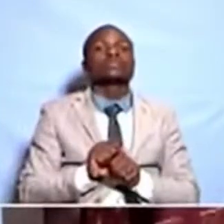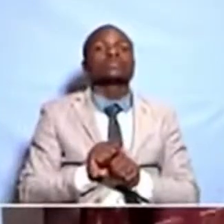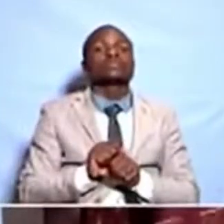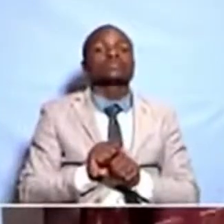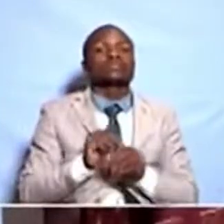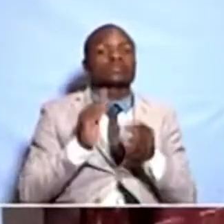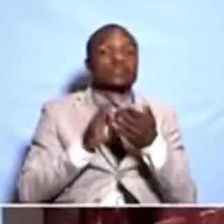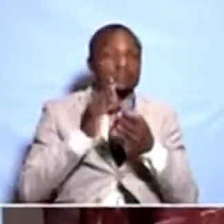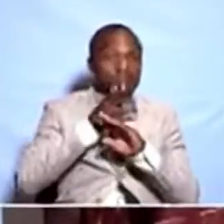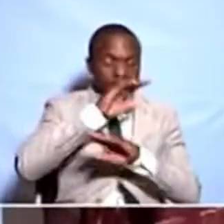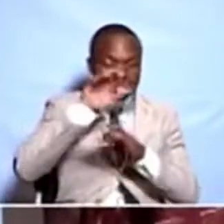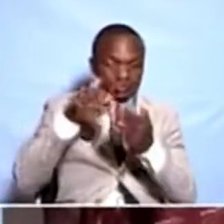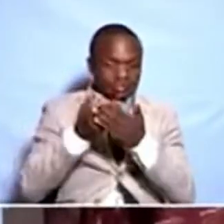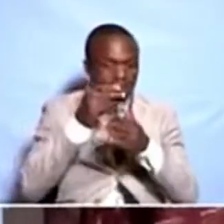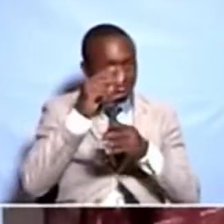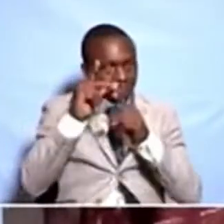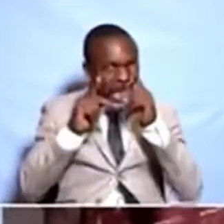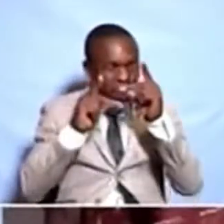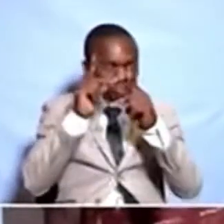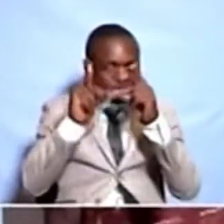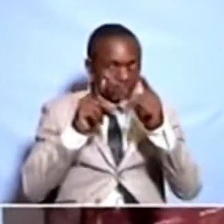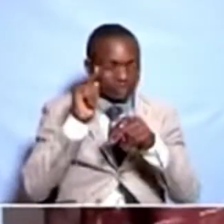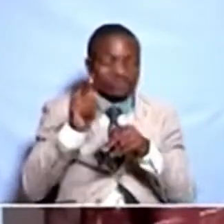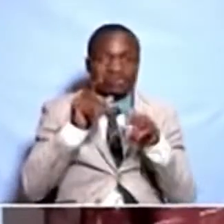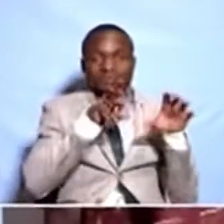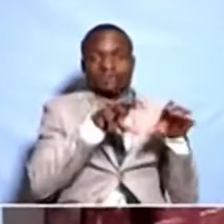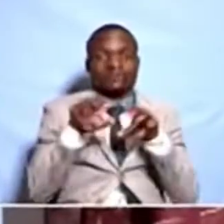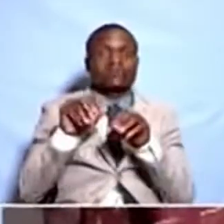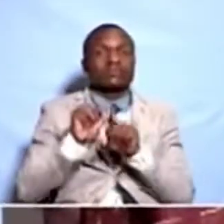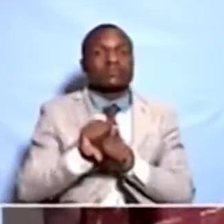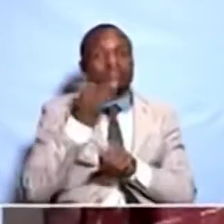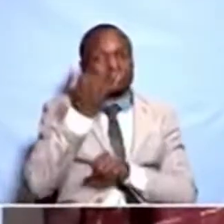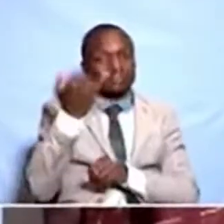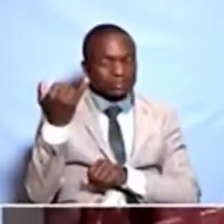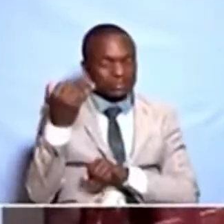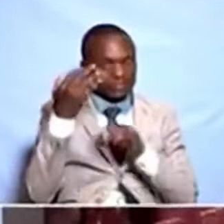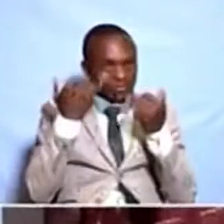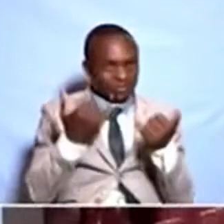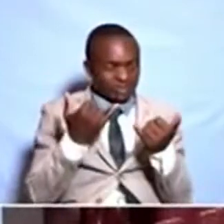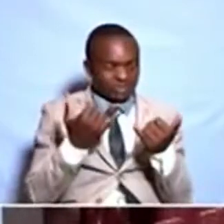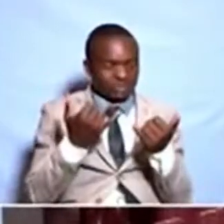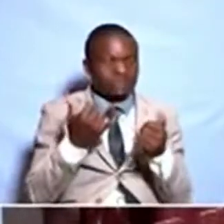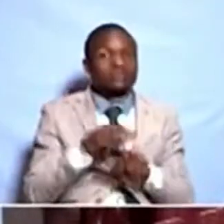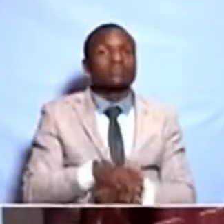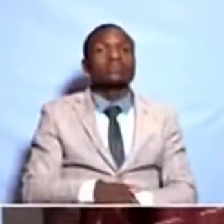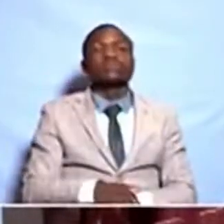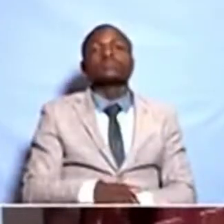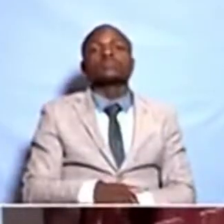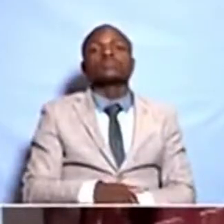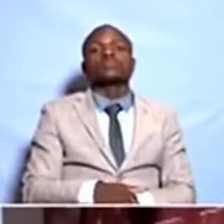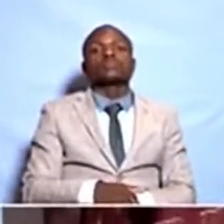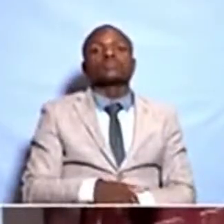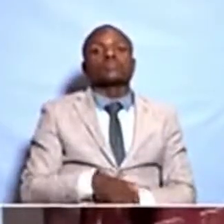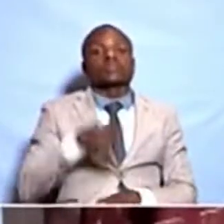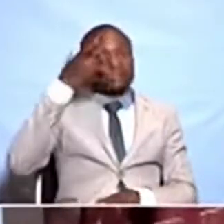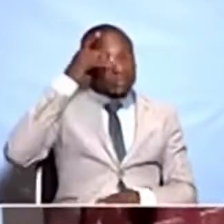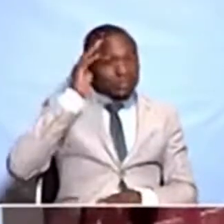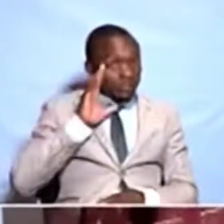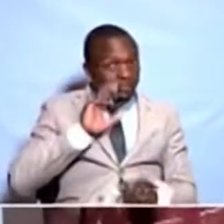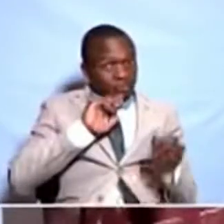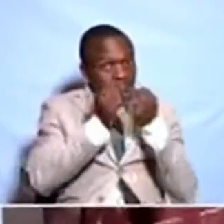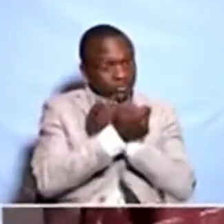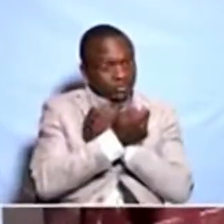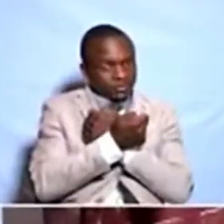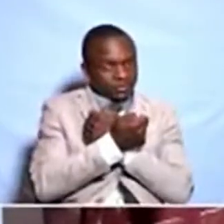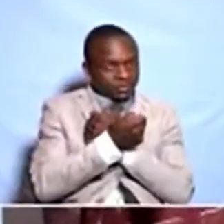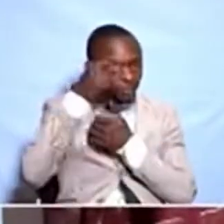after that, after all these processes have been done, then the issue of now a color change, meaning